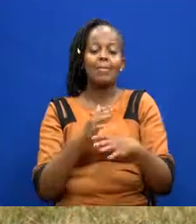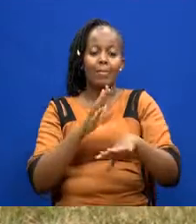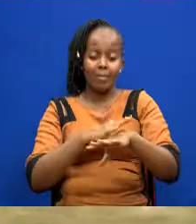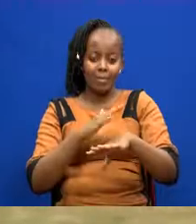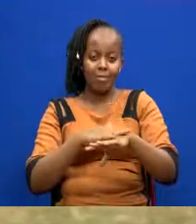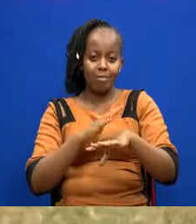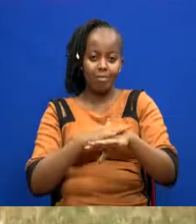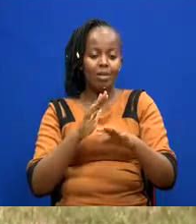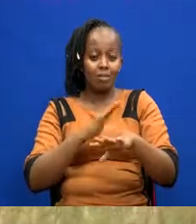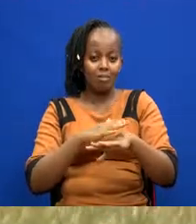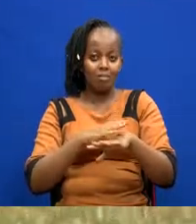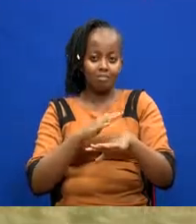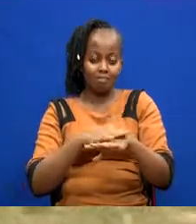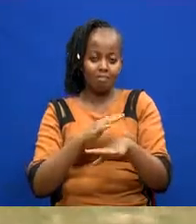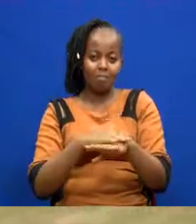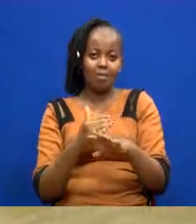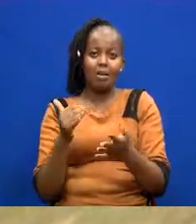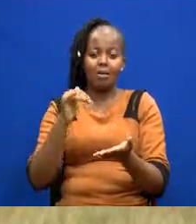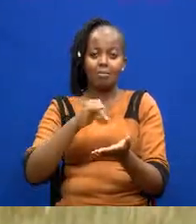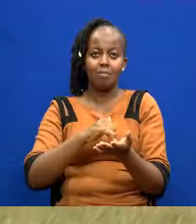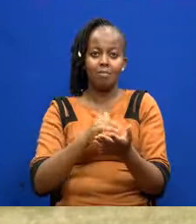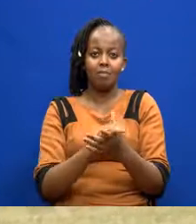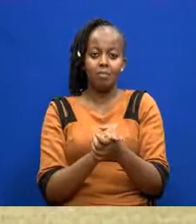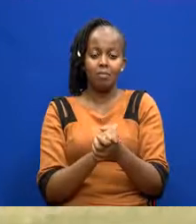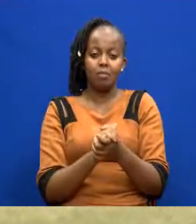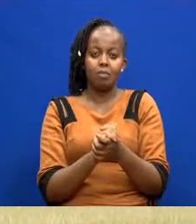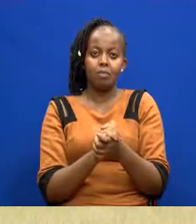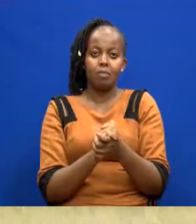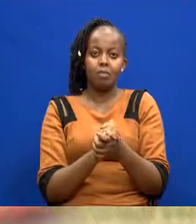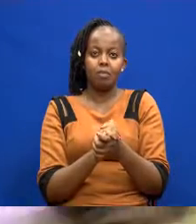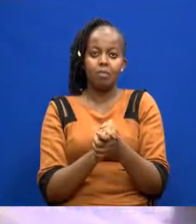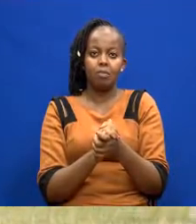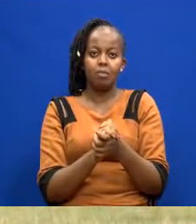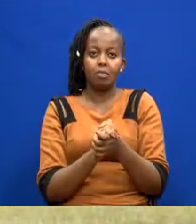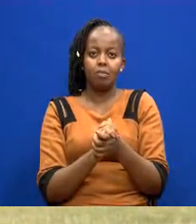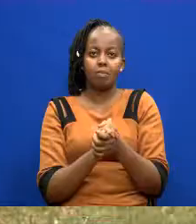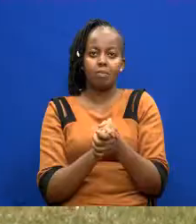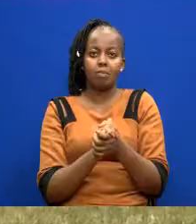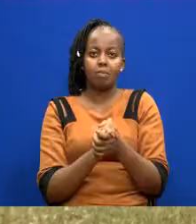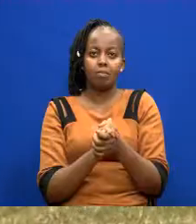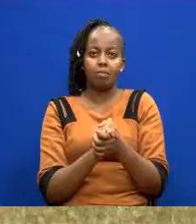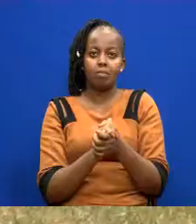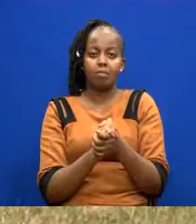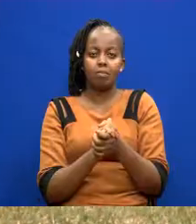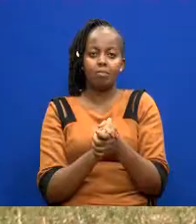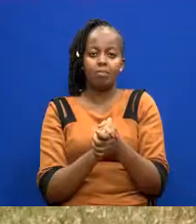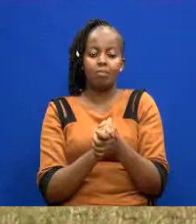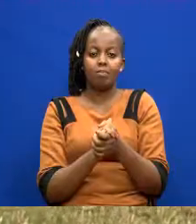Oh, that's a good tackle. That's very well. Well done. Well done. Well done, Ezekiel. Next.